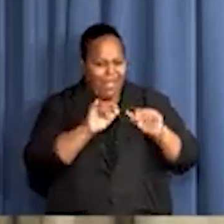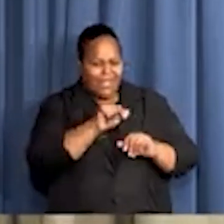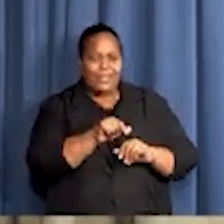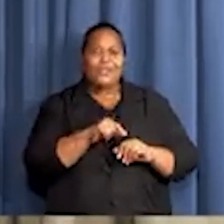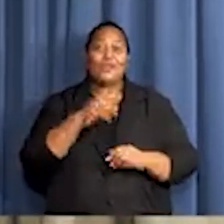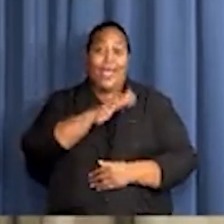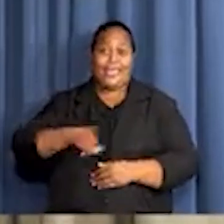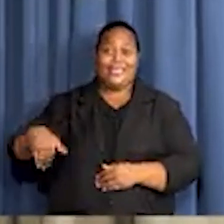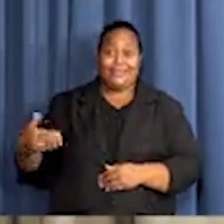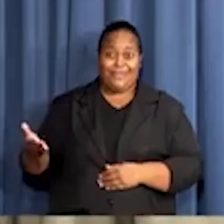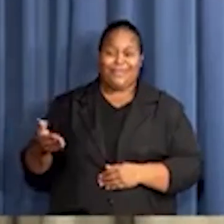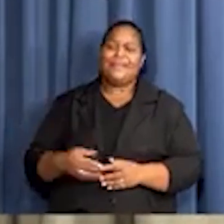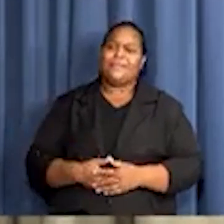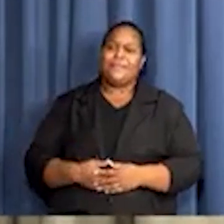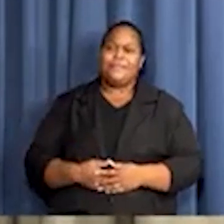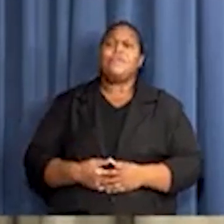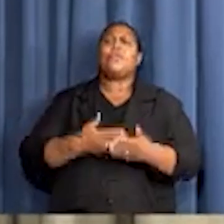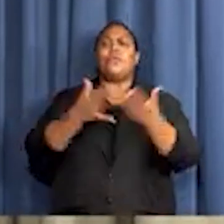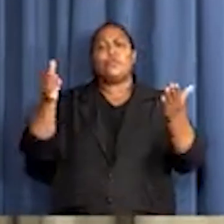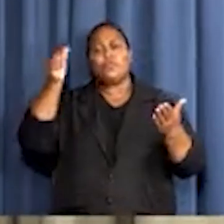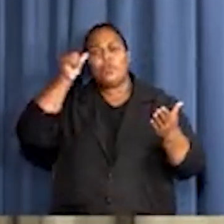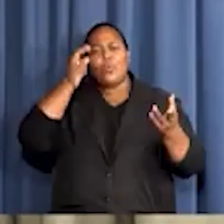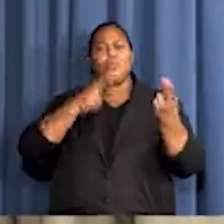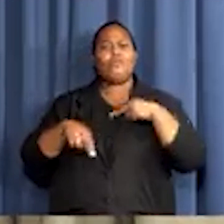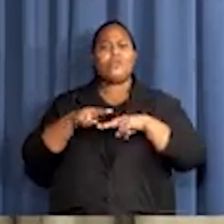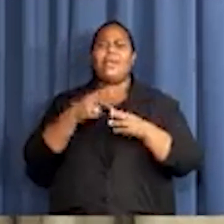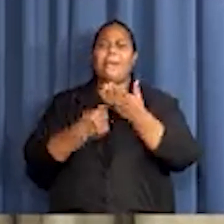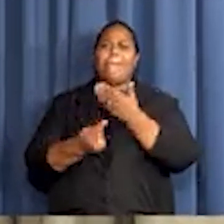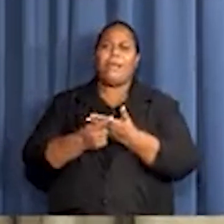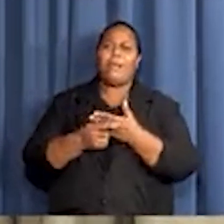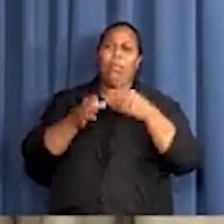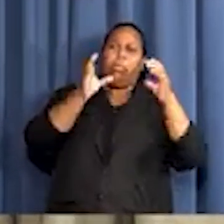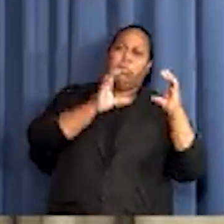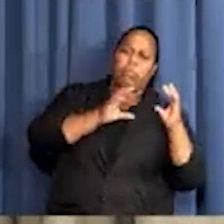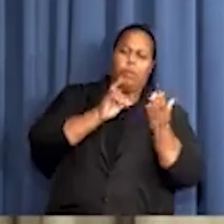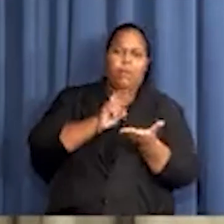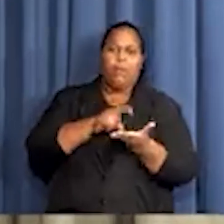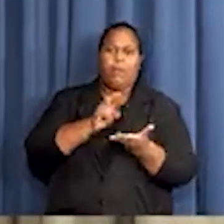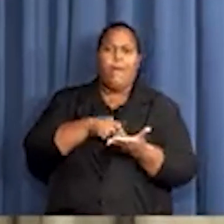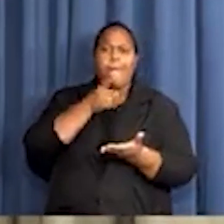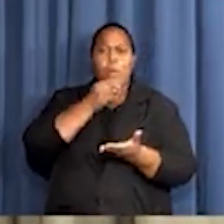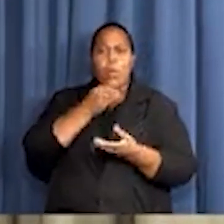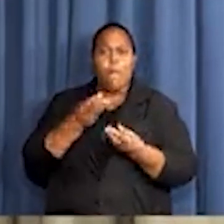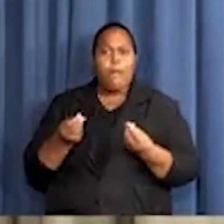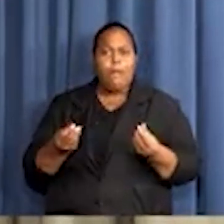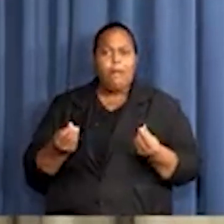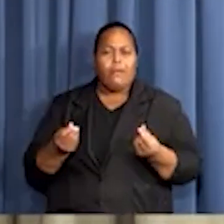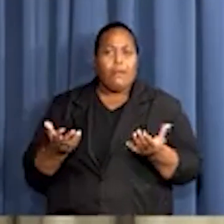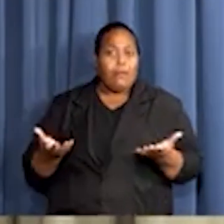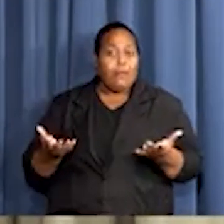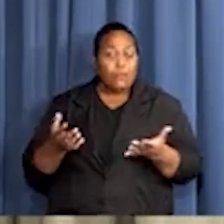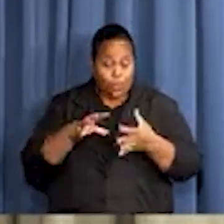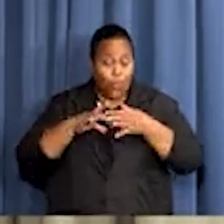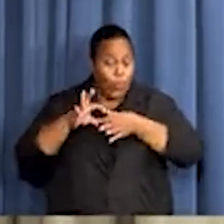all know Fiji is weighed down with a record level of debts. Our coalition's aim is